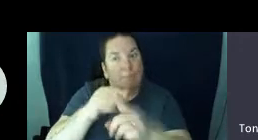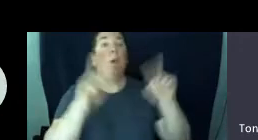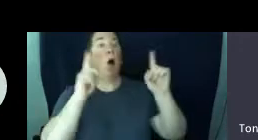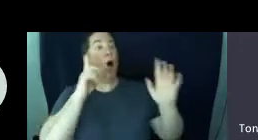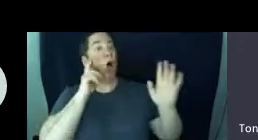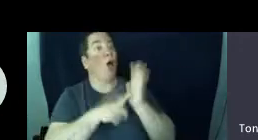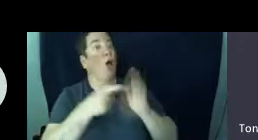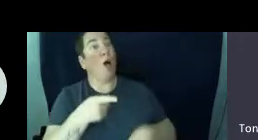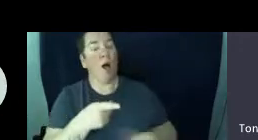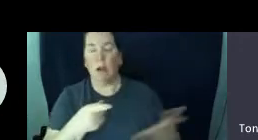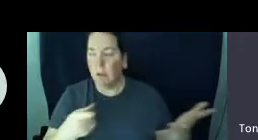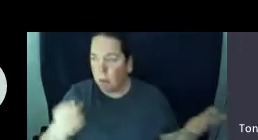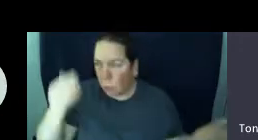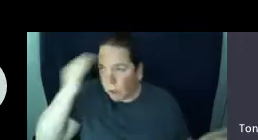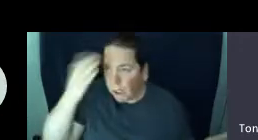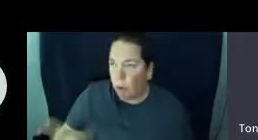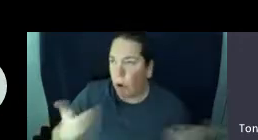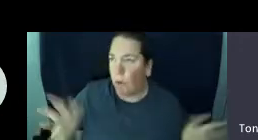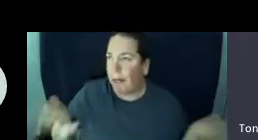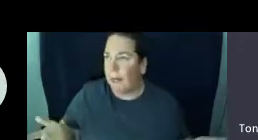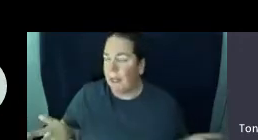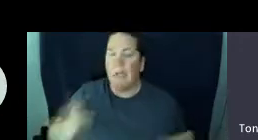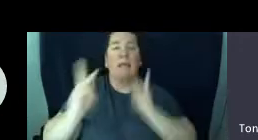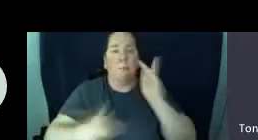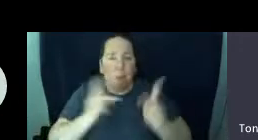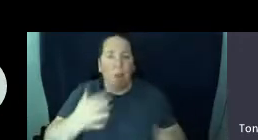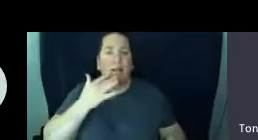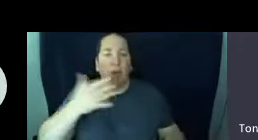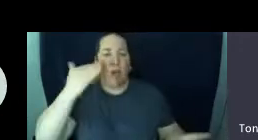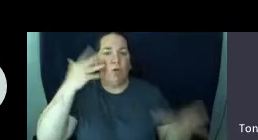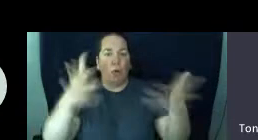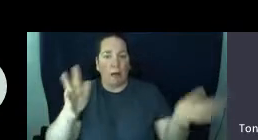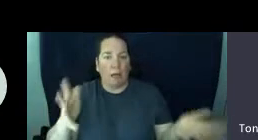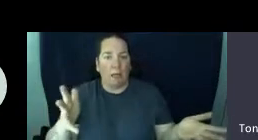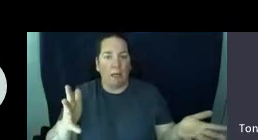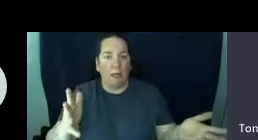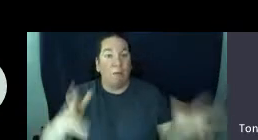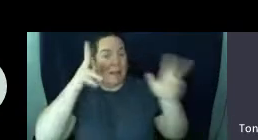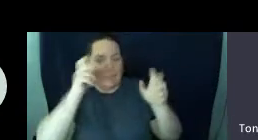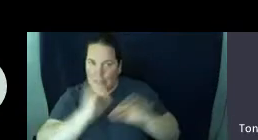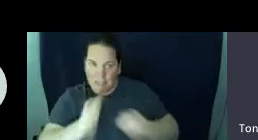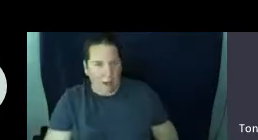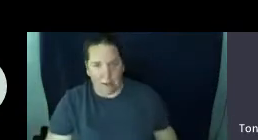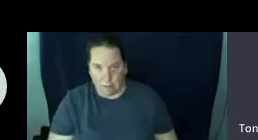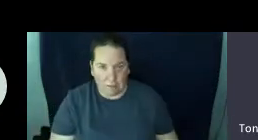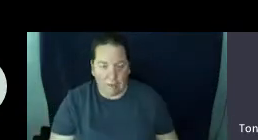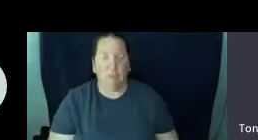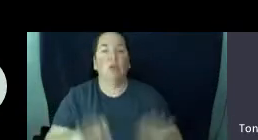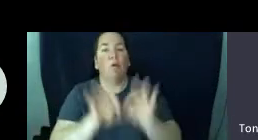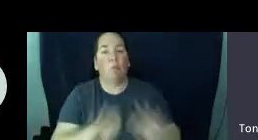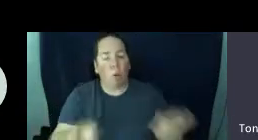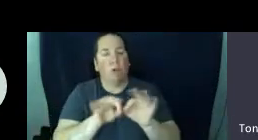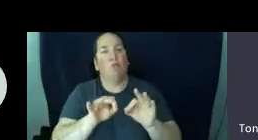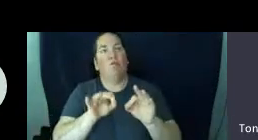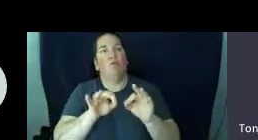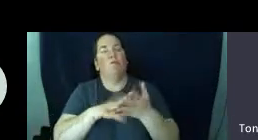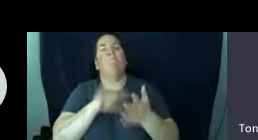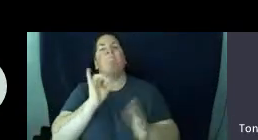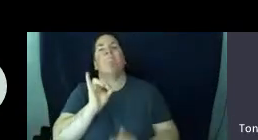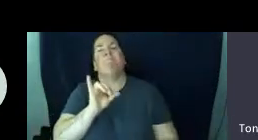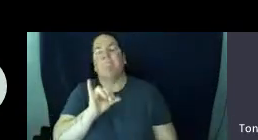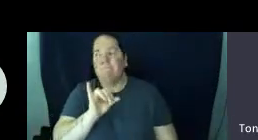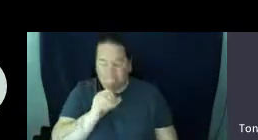thing that all the people of color already knew but no one would listen to, right? we need to learn that lesson, and we need to make sure